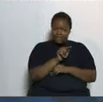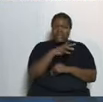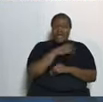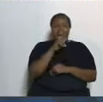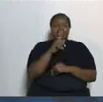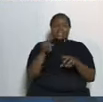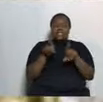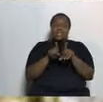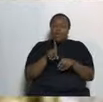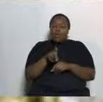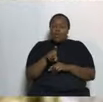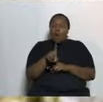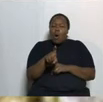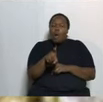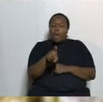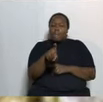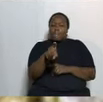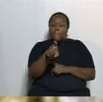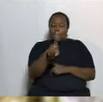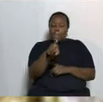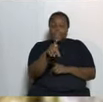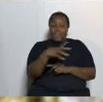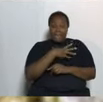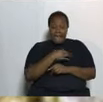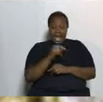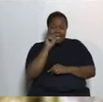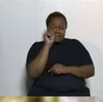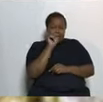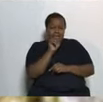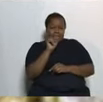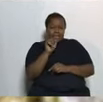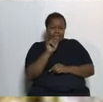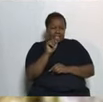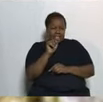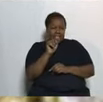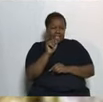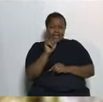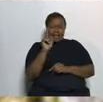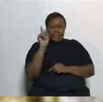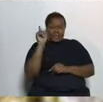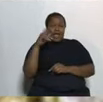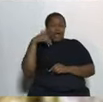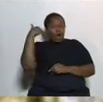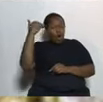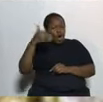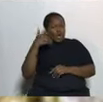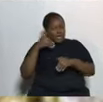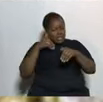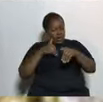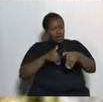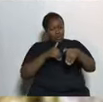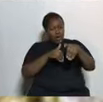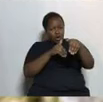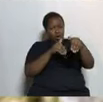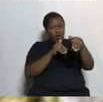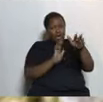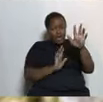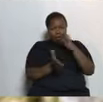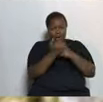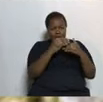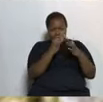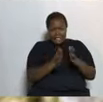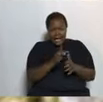long worm that's like this, you know? And this particular variety always would follow the one in front of it. Are you